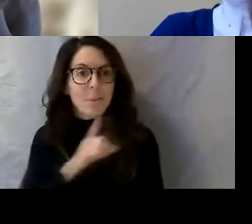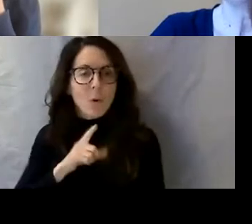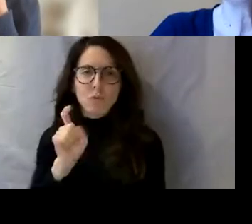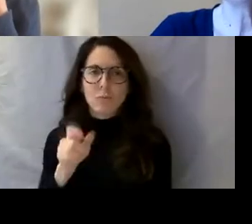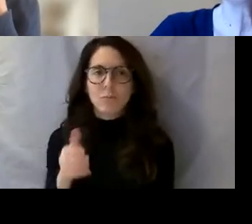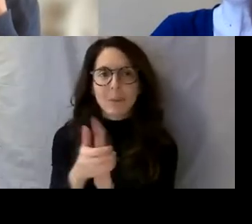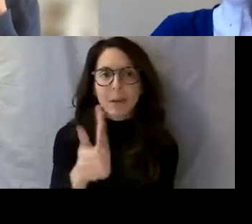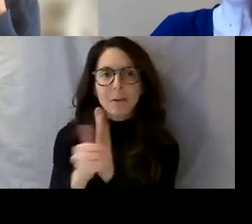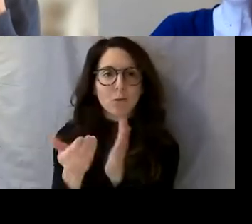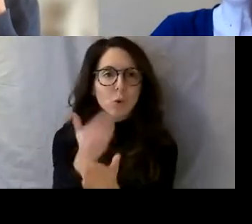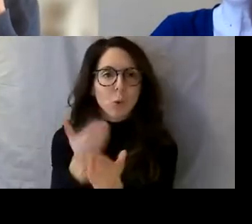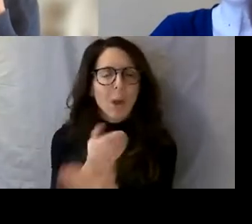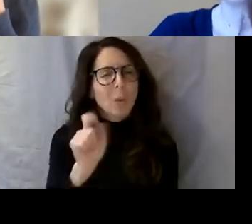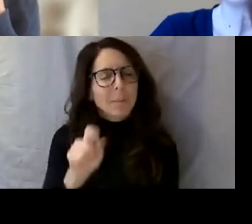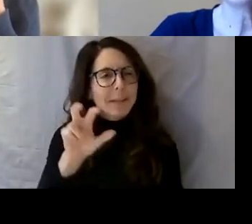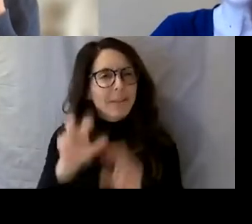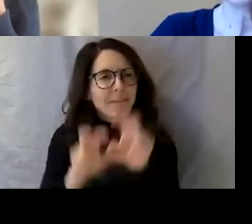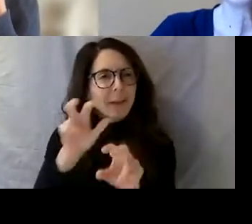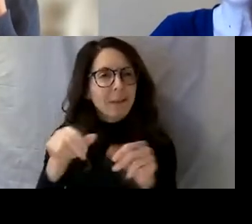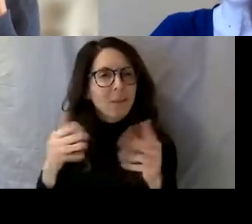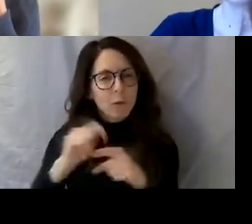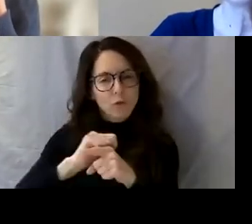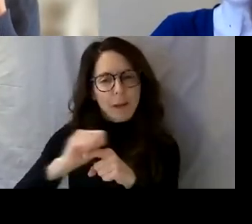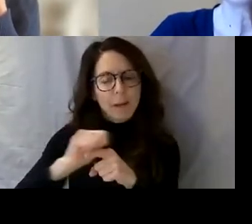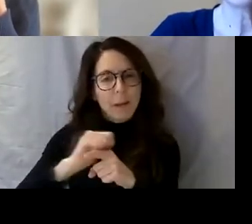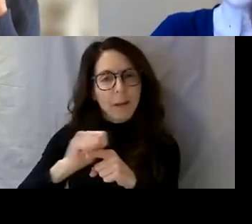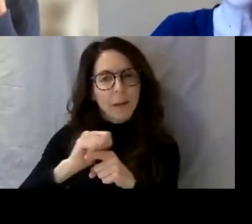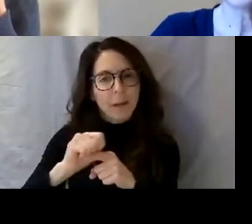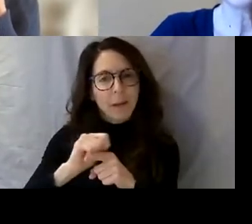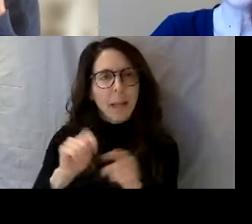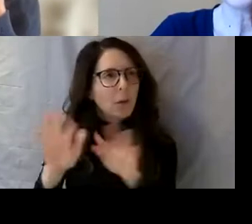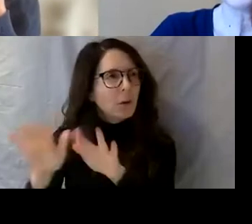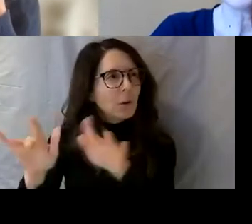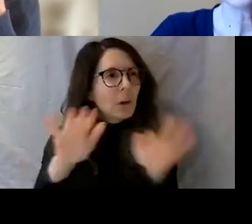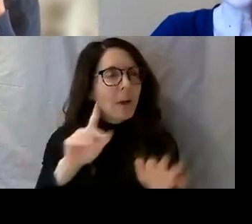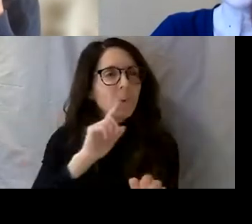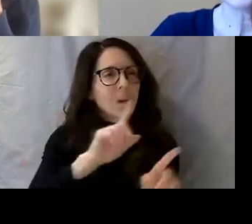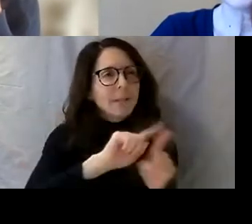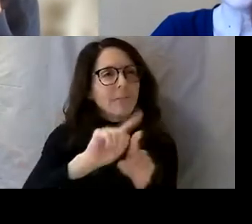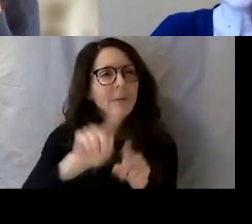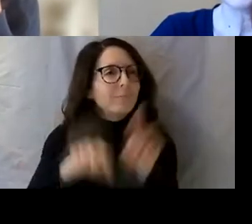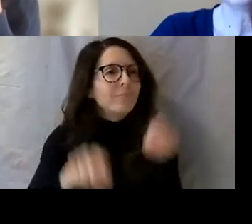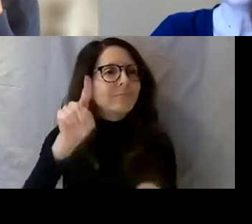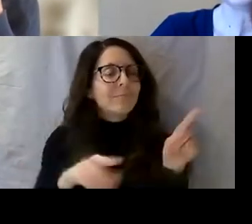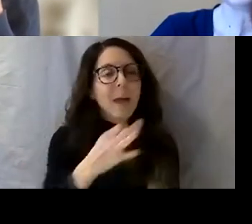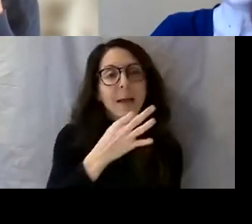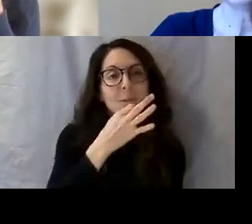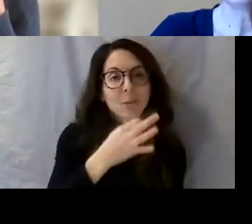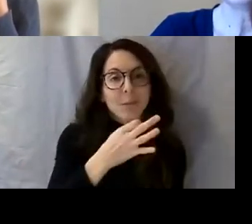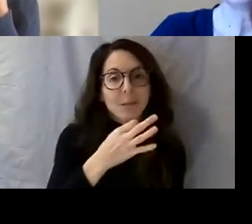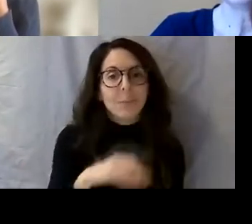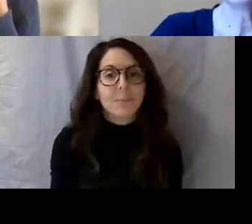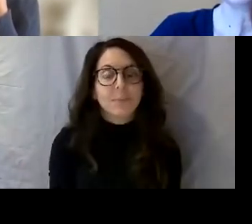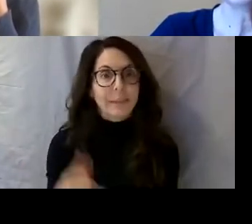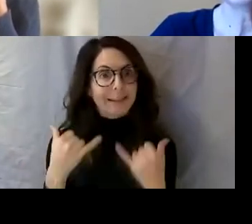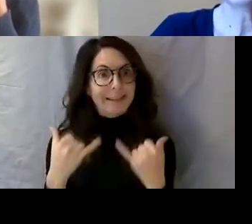need to be investing in training and looking out for different expertise. As we enter in this